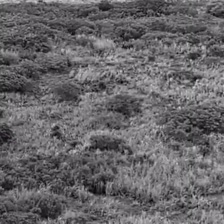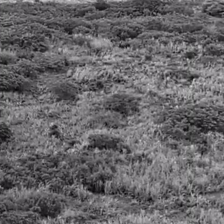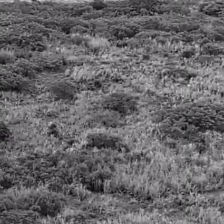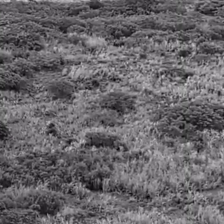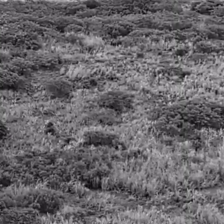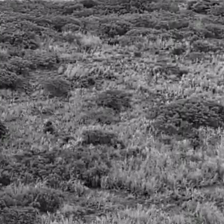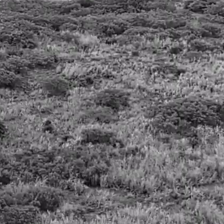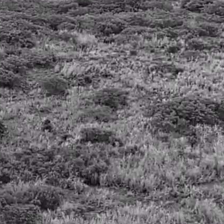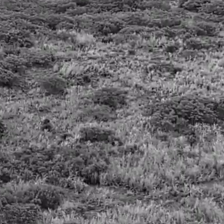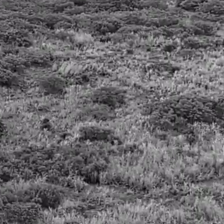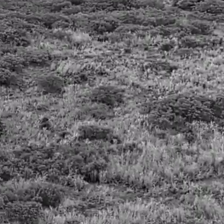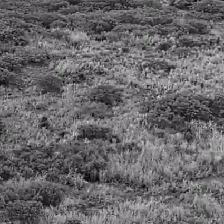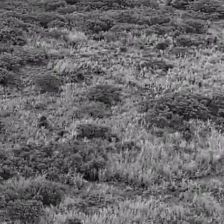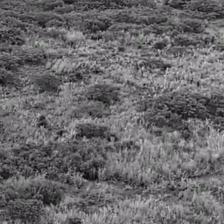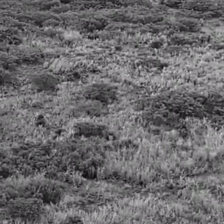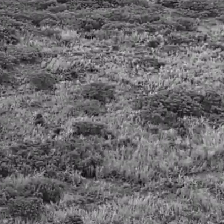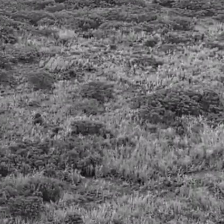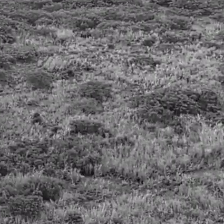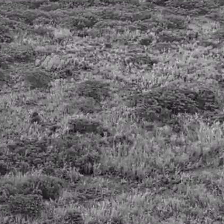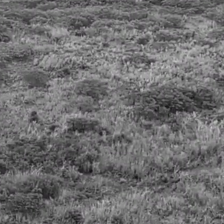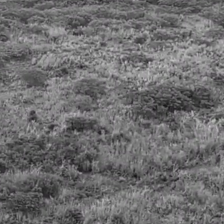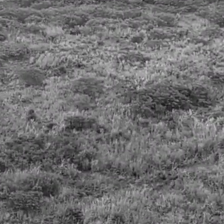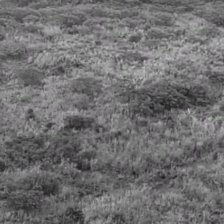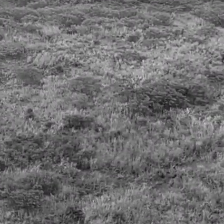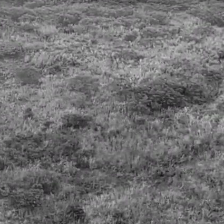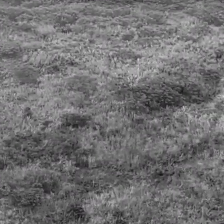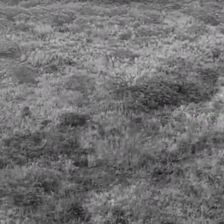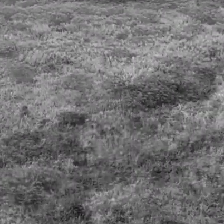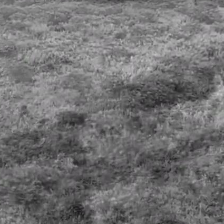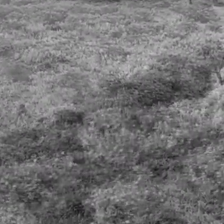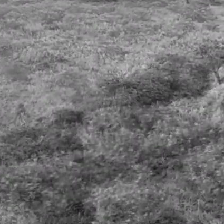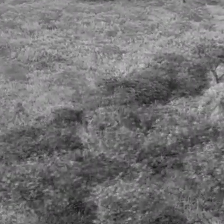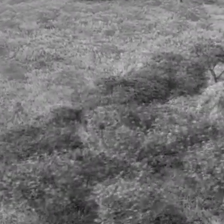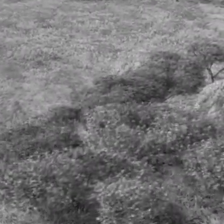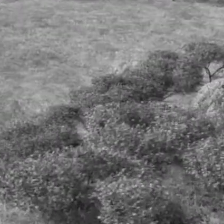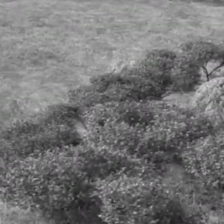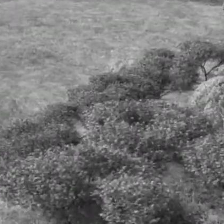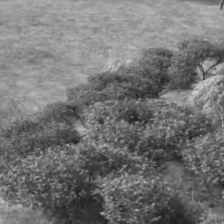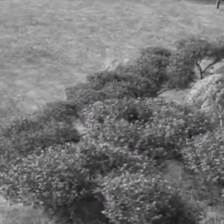baby won't kill me, oh.